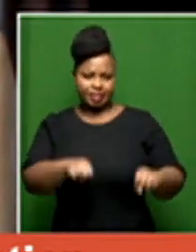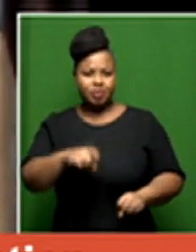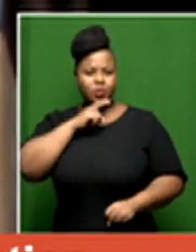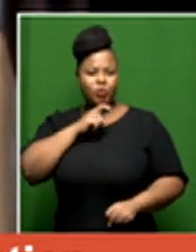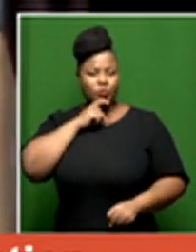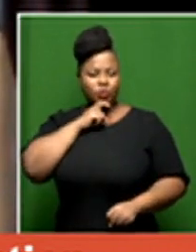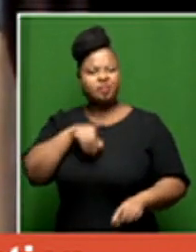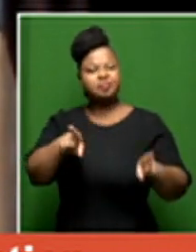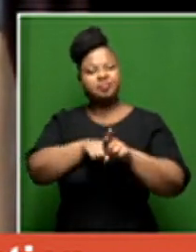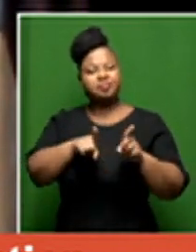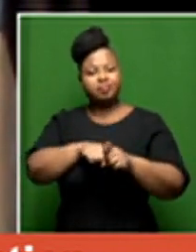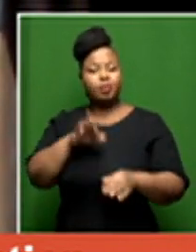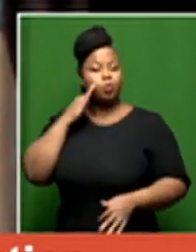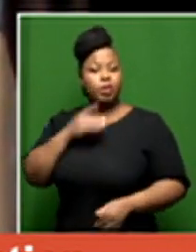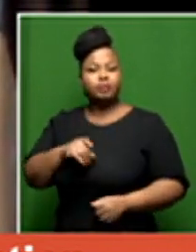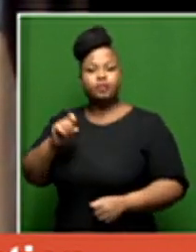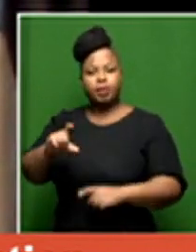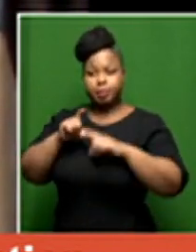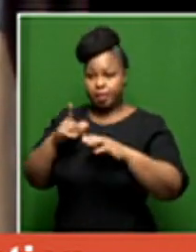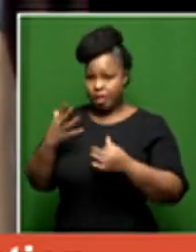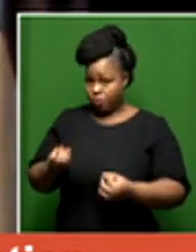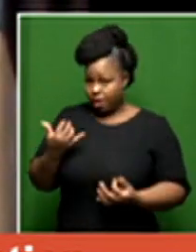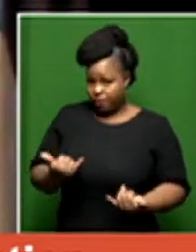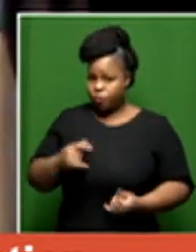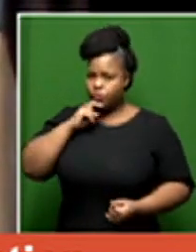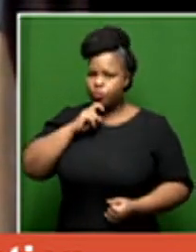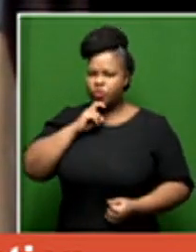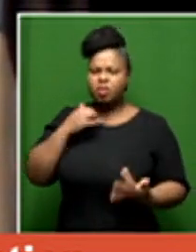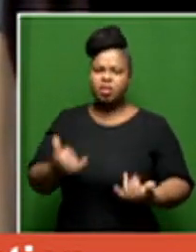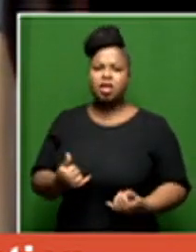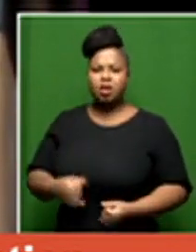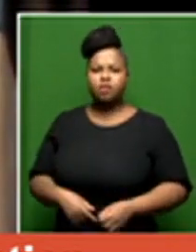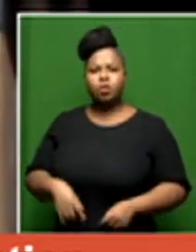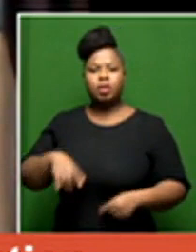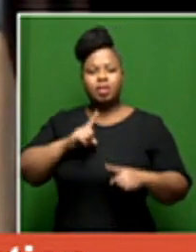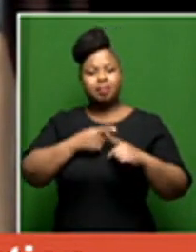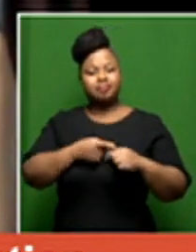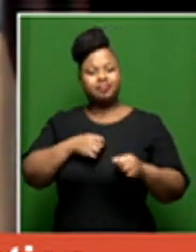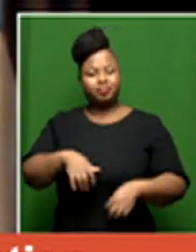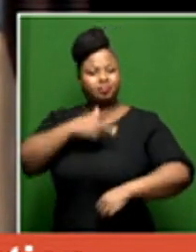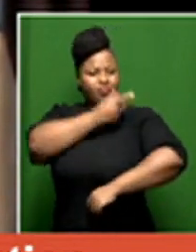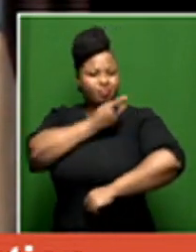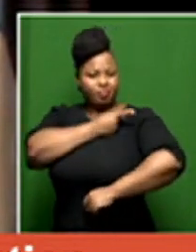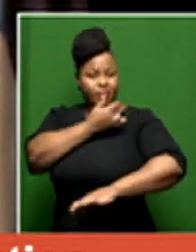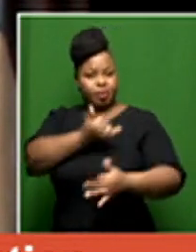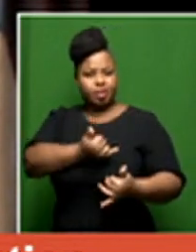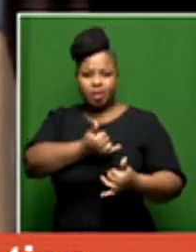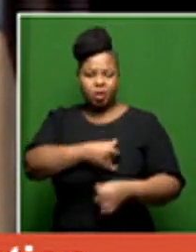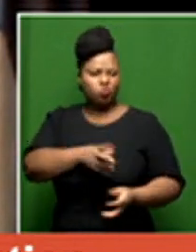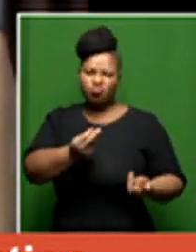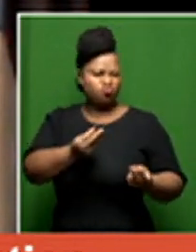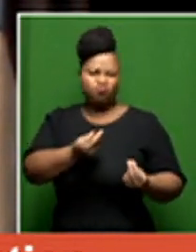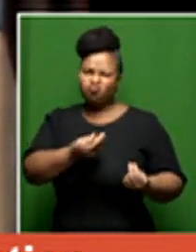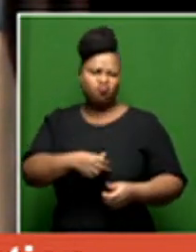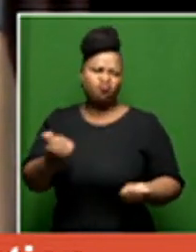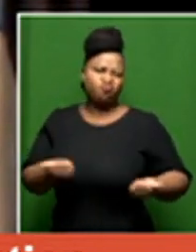For instance, when the vaccine, like the current vaccine that we are using under the expanded program on immunizations, which are not new,